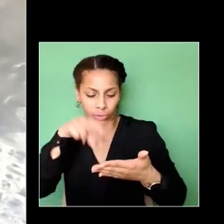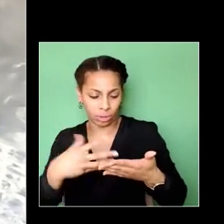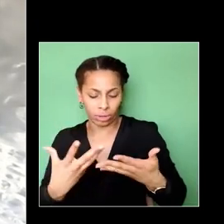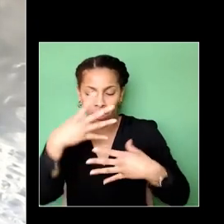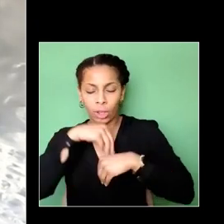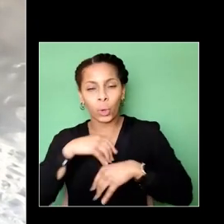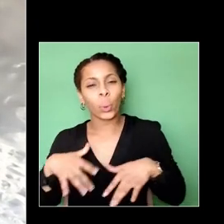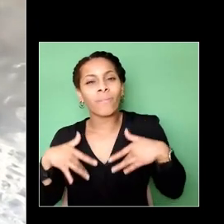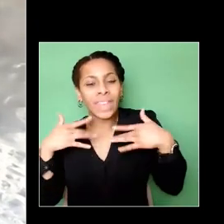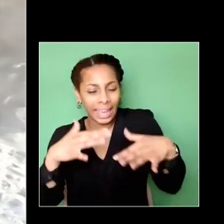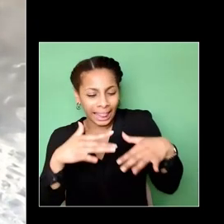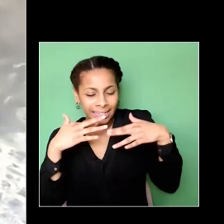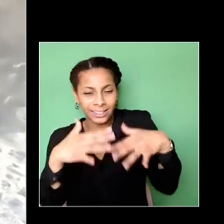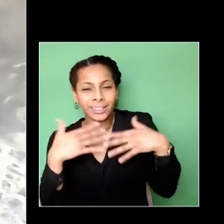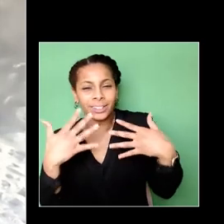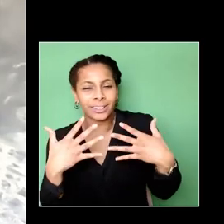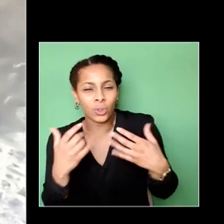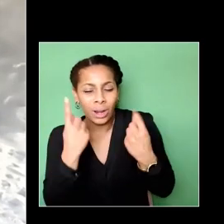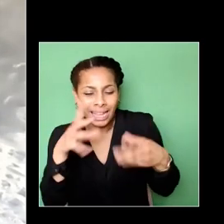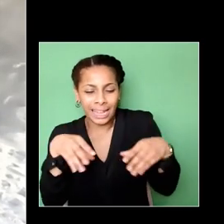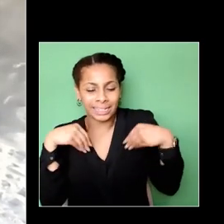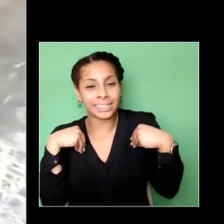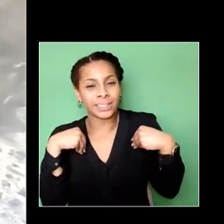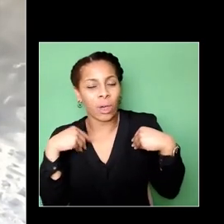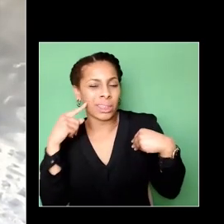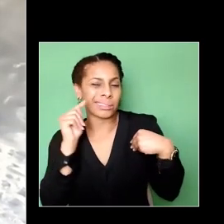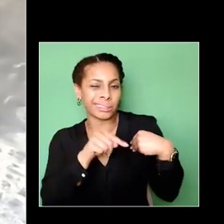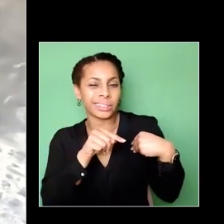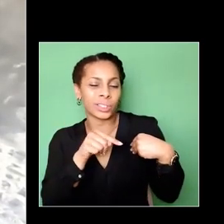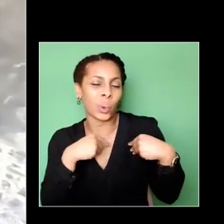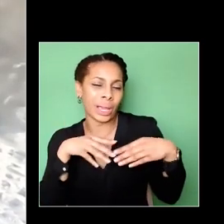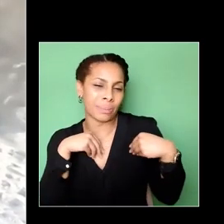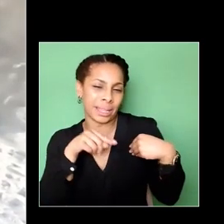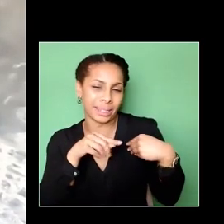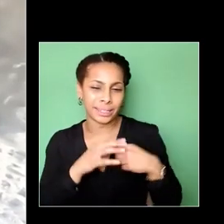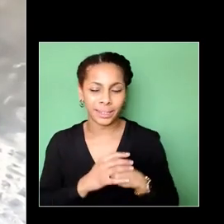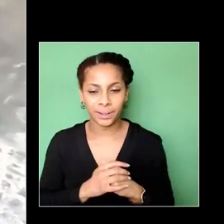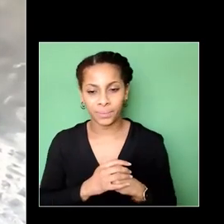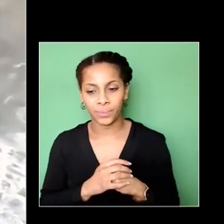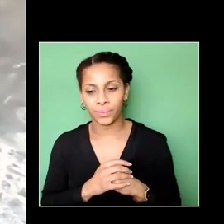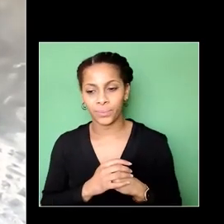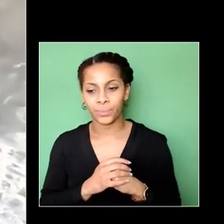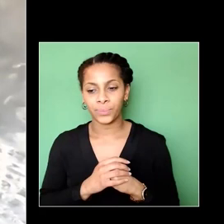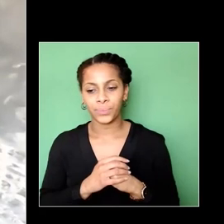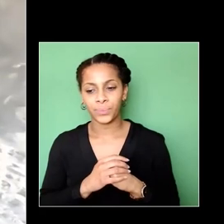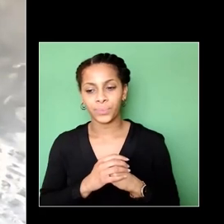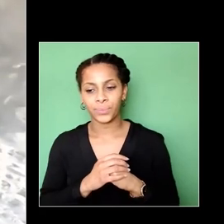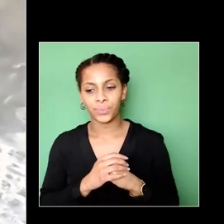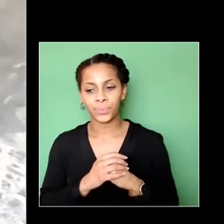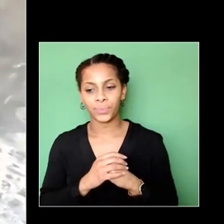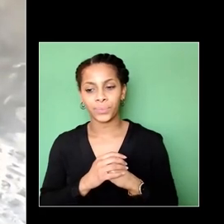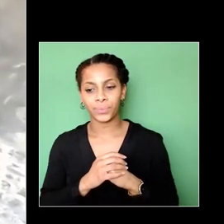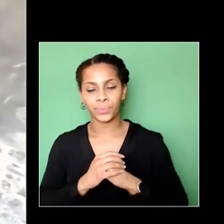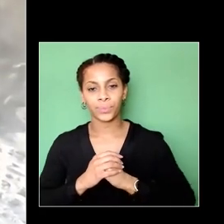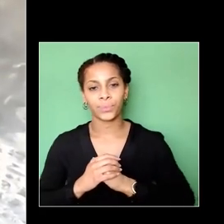that. I think I've made peace with that. I think so. That brings me to, you know, in